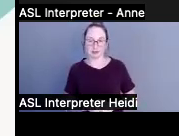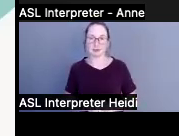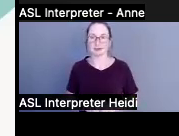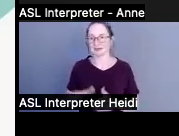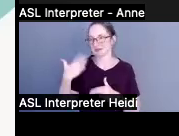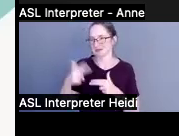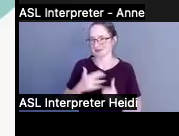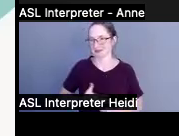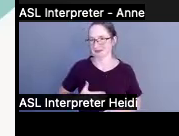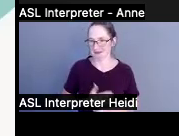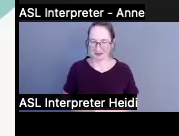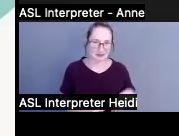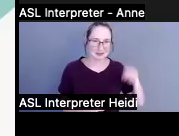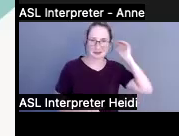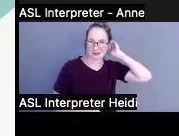Next slide, please.